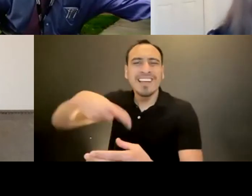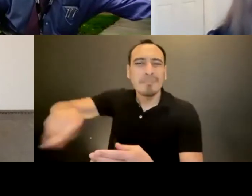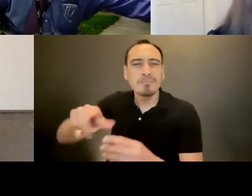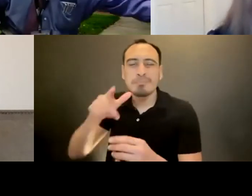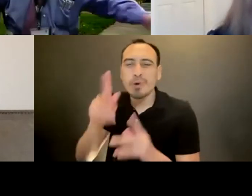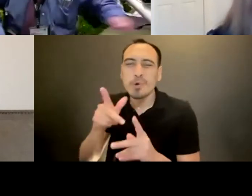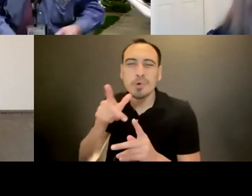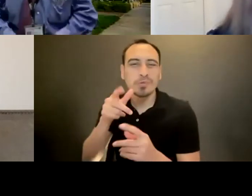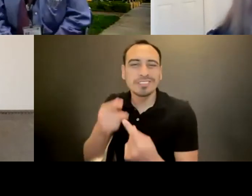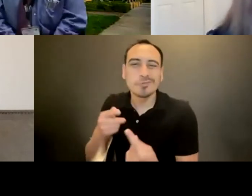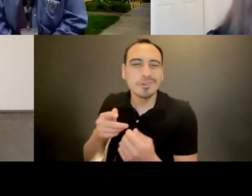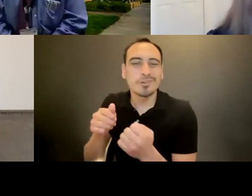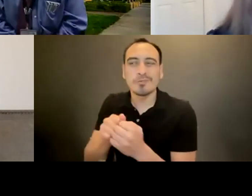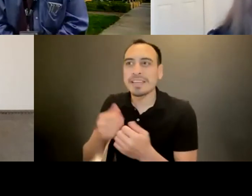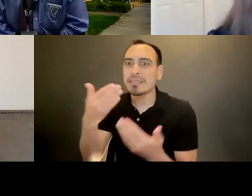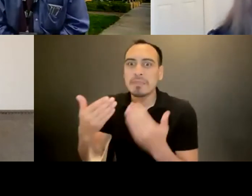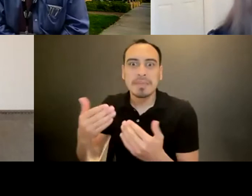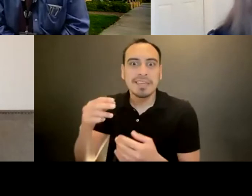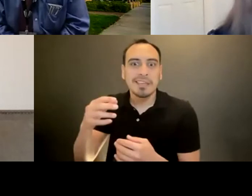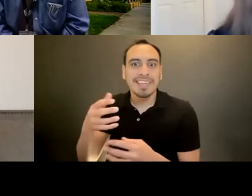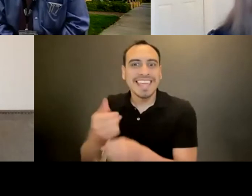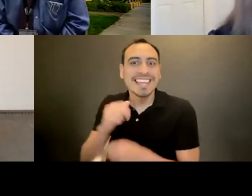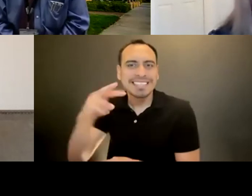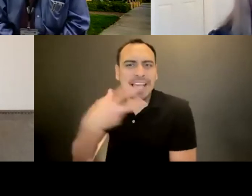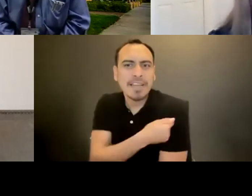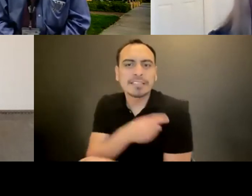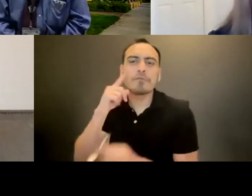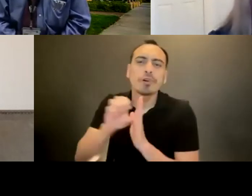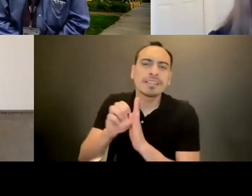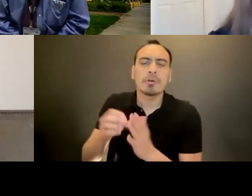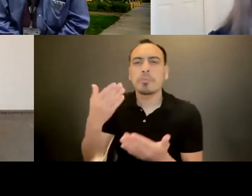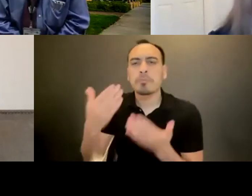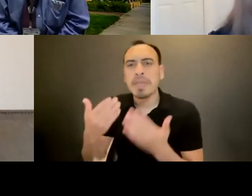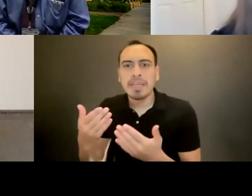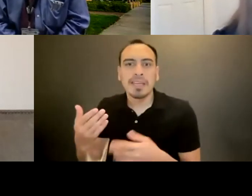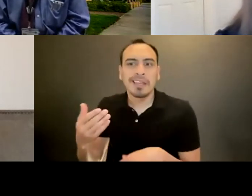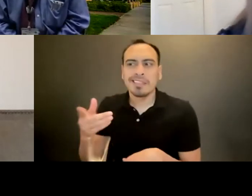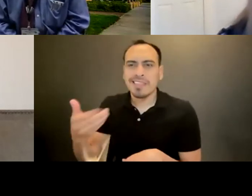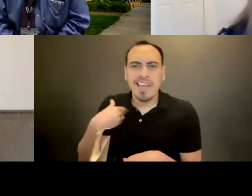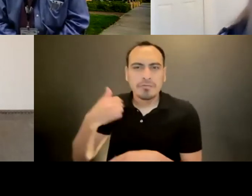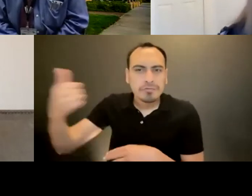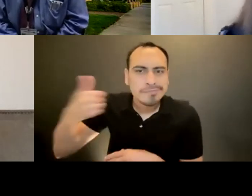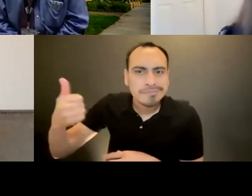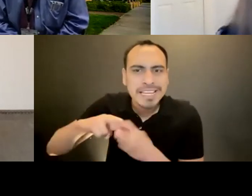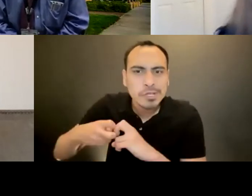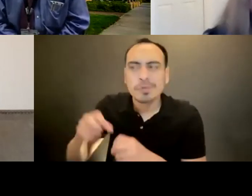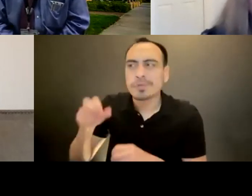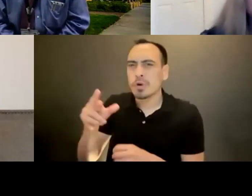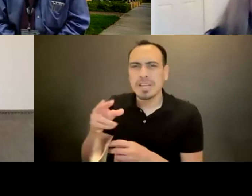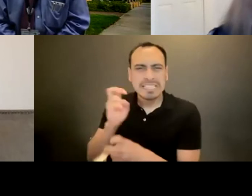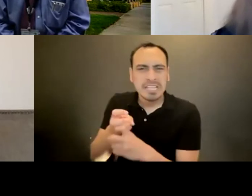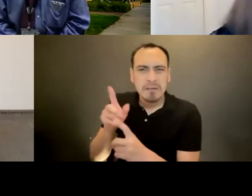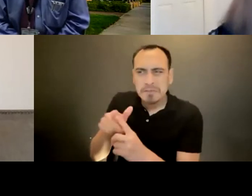move frequently, or where there are barriers to recalling them back to get that second dose. That's how we're currently using the